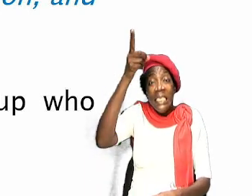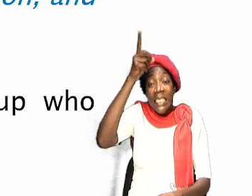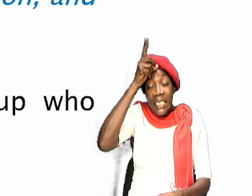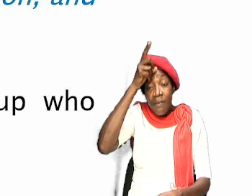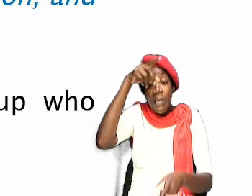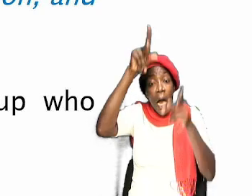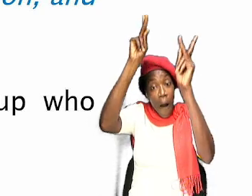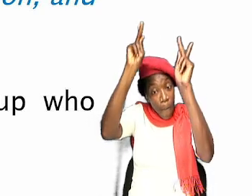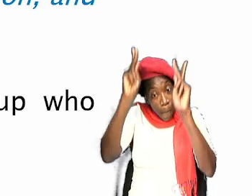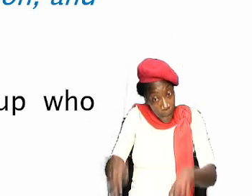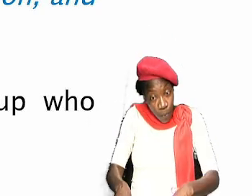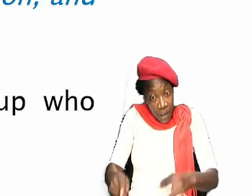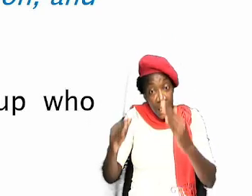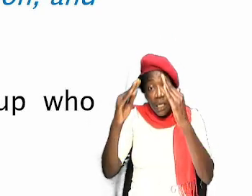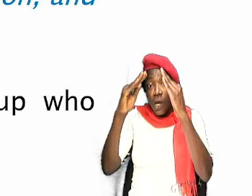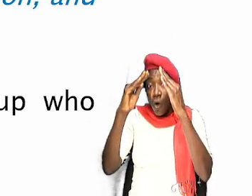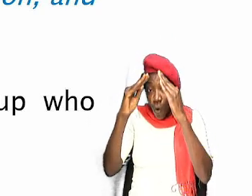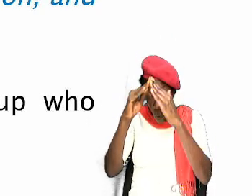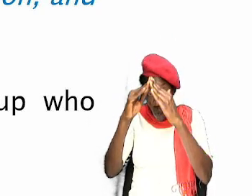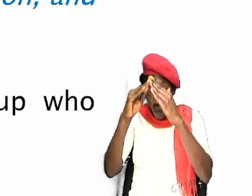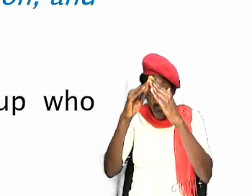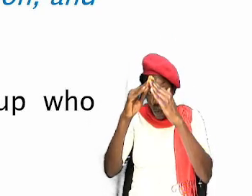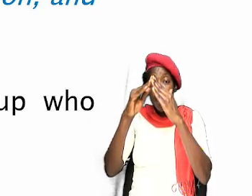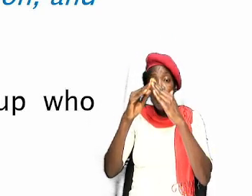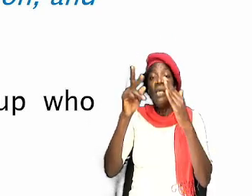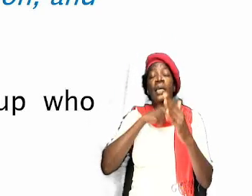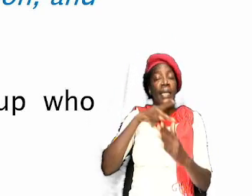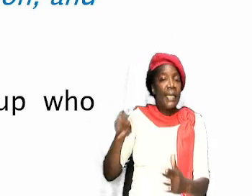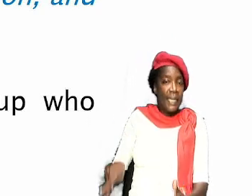put him in the house of the king.